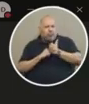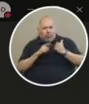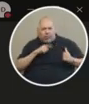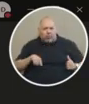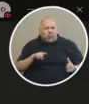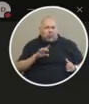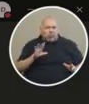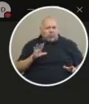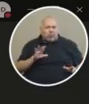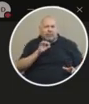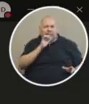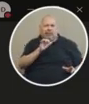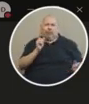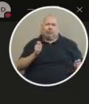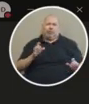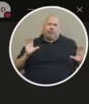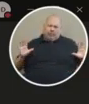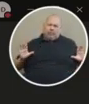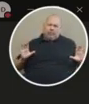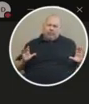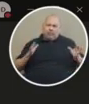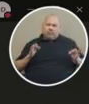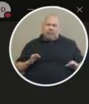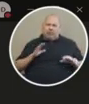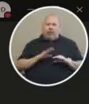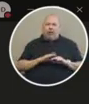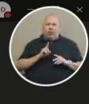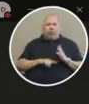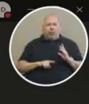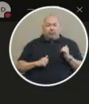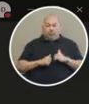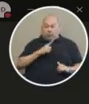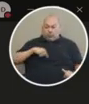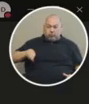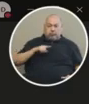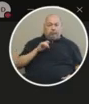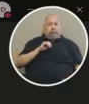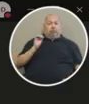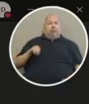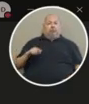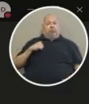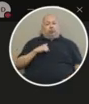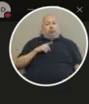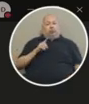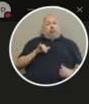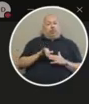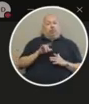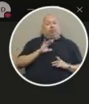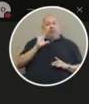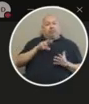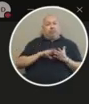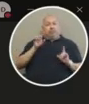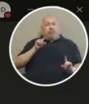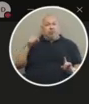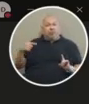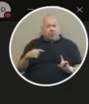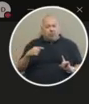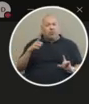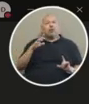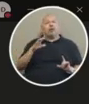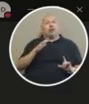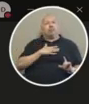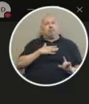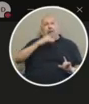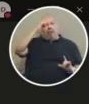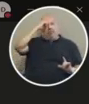way or the other, it's not going to change. It's going to depend on what the body wants, and we'll execute that. But to your point, Mayor Pro Tem,